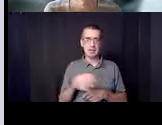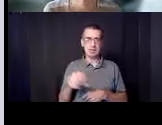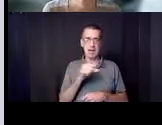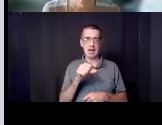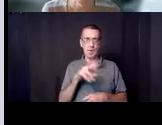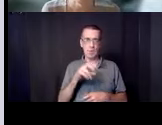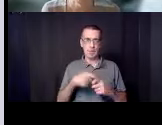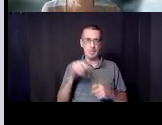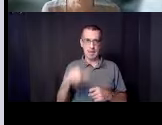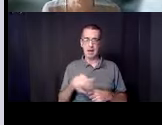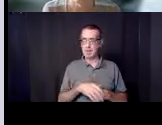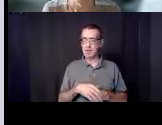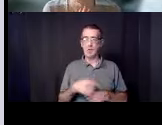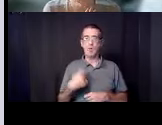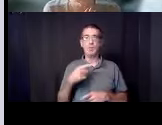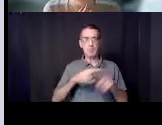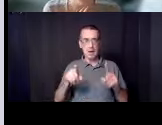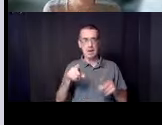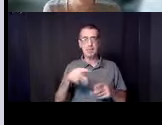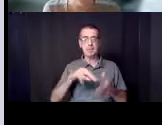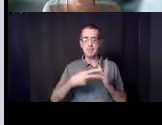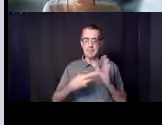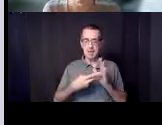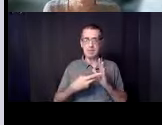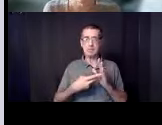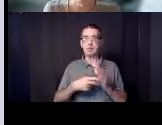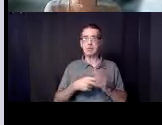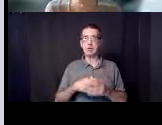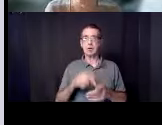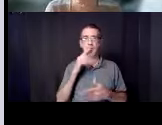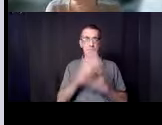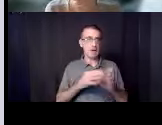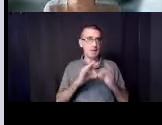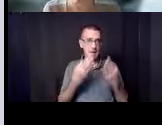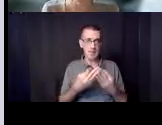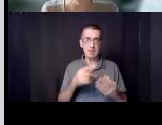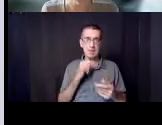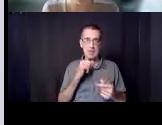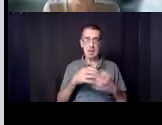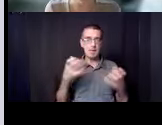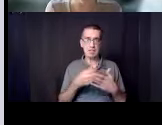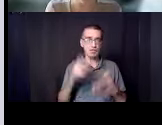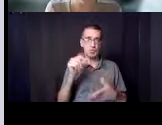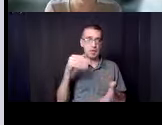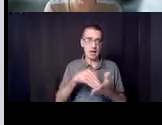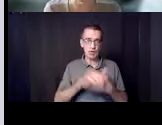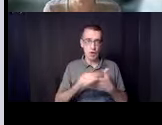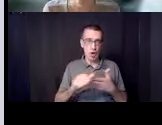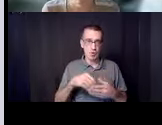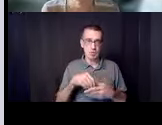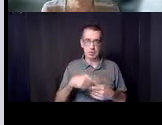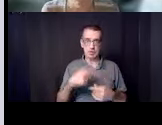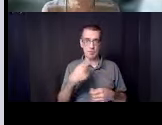that. But it means that there's, and for some families, this could mean as much as $20,000 in this